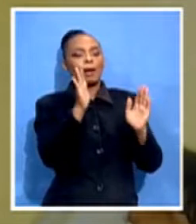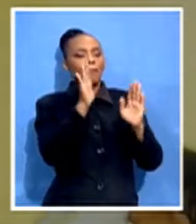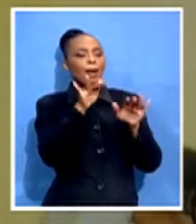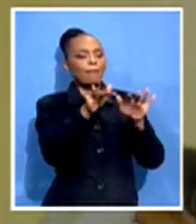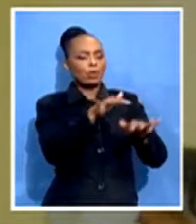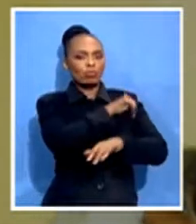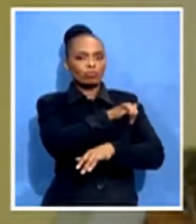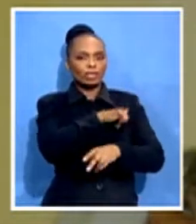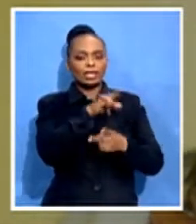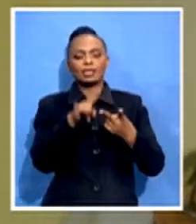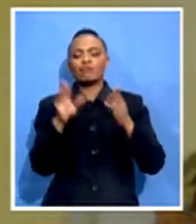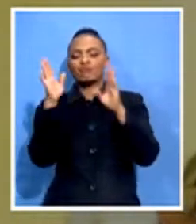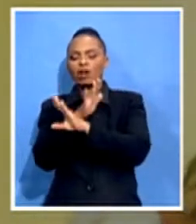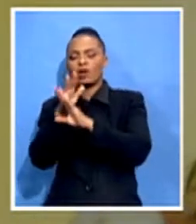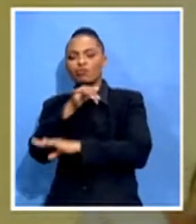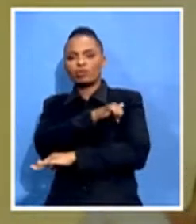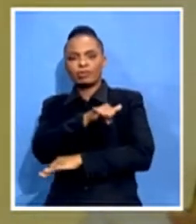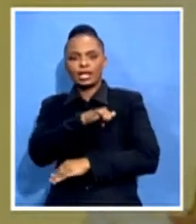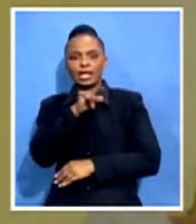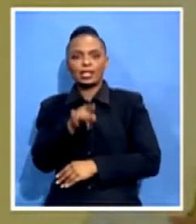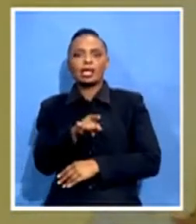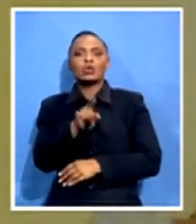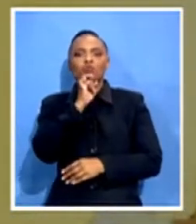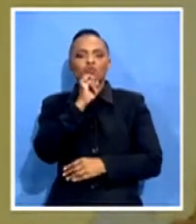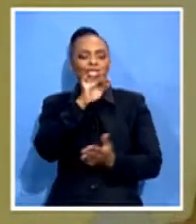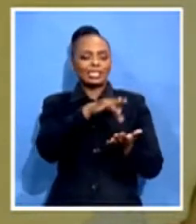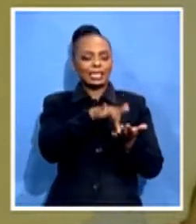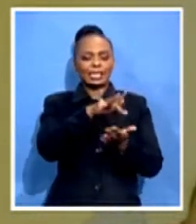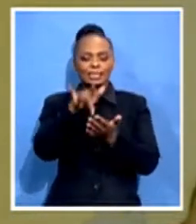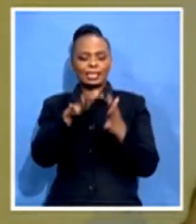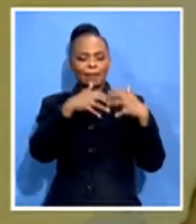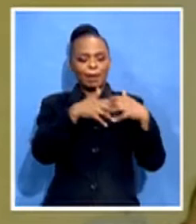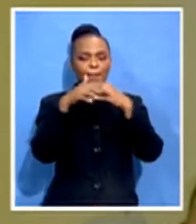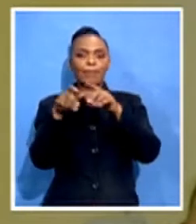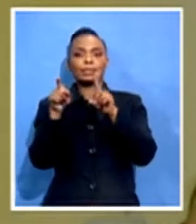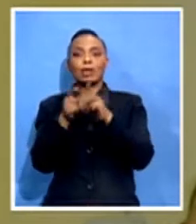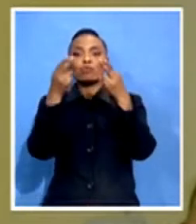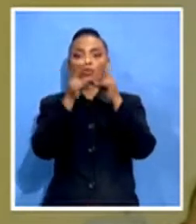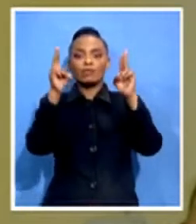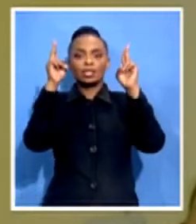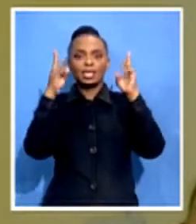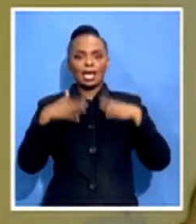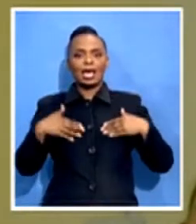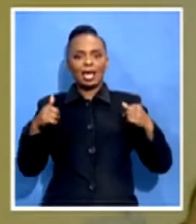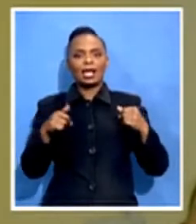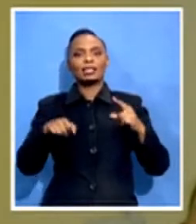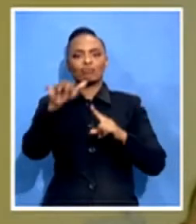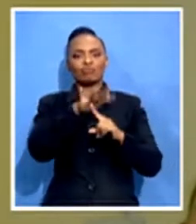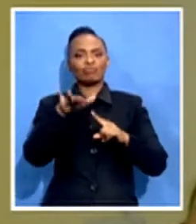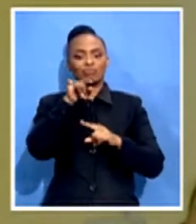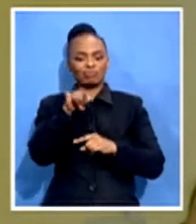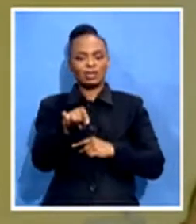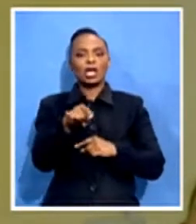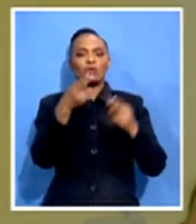at universities. We have health sciences faculties at universities. In our province, we have 2 medical